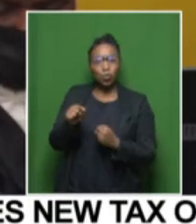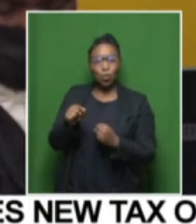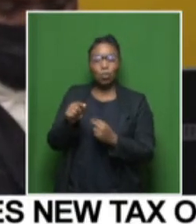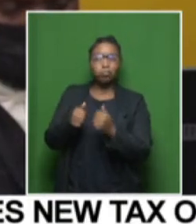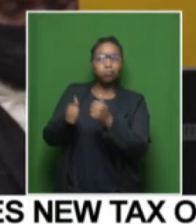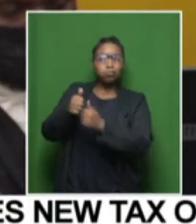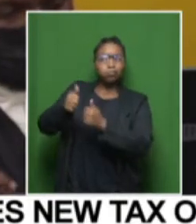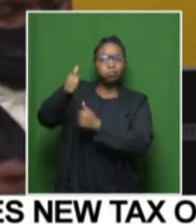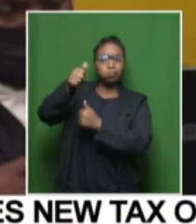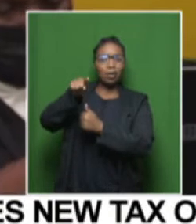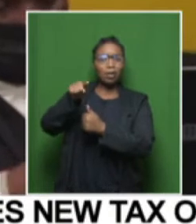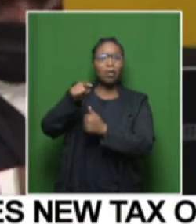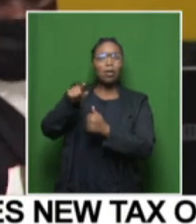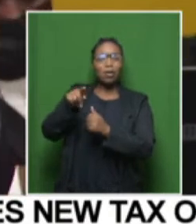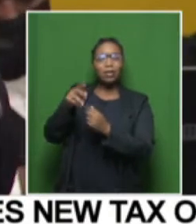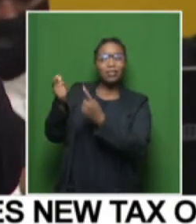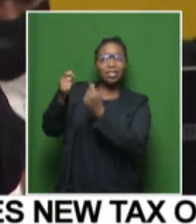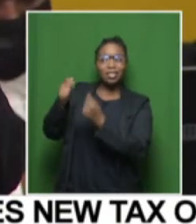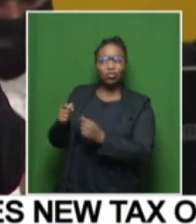accessing these resources.